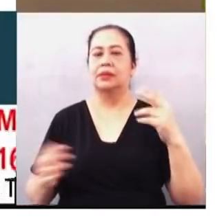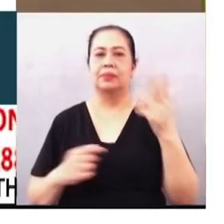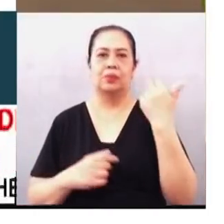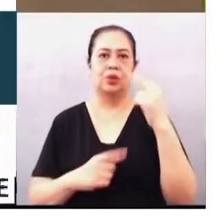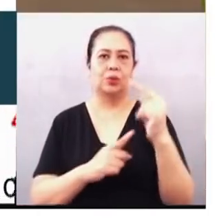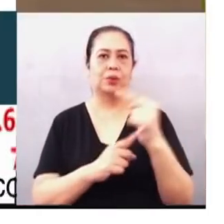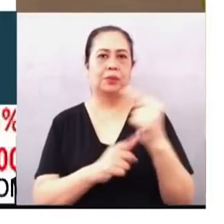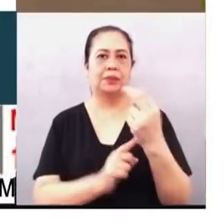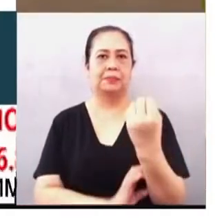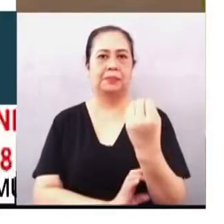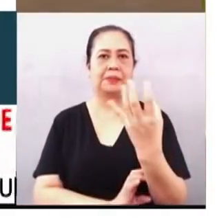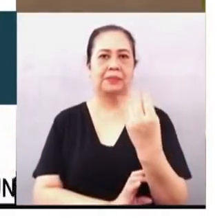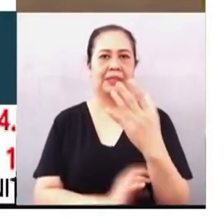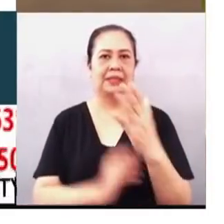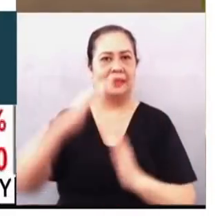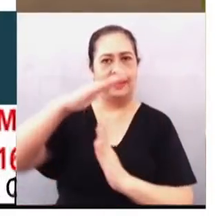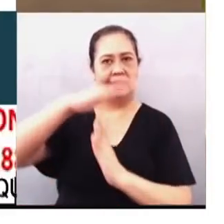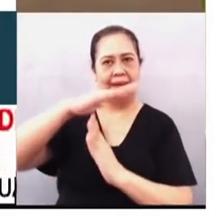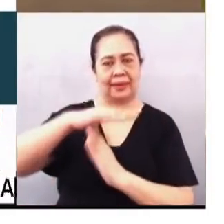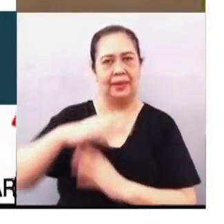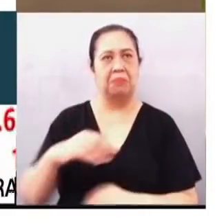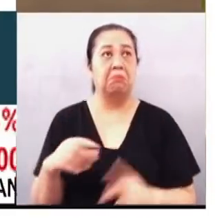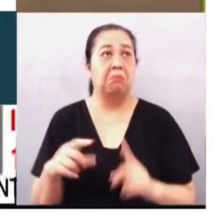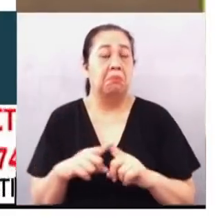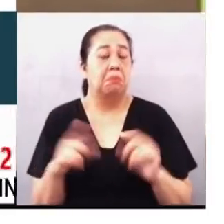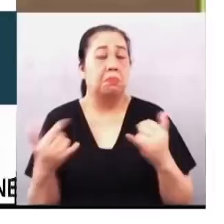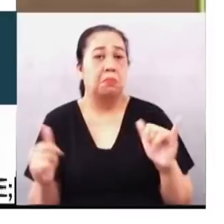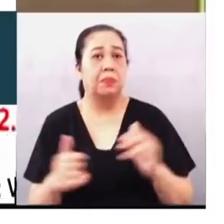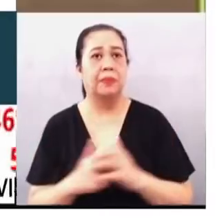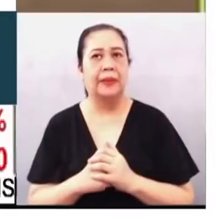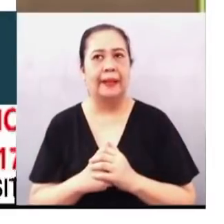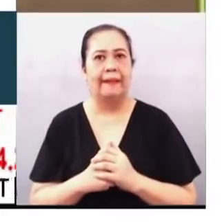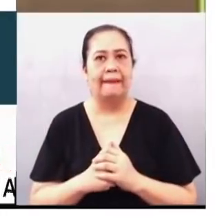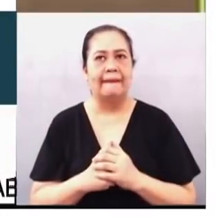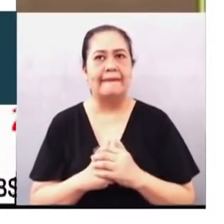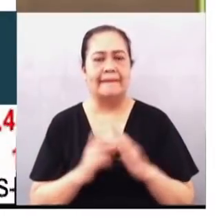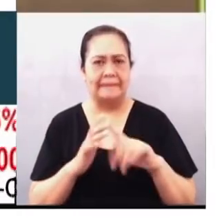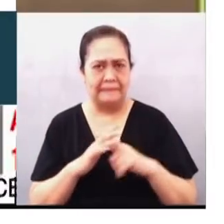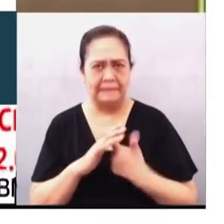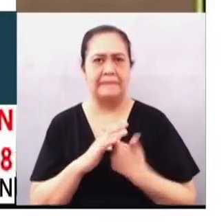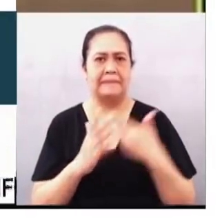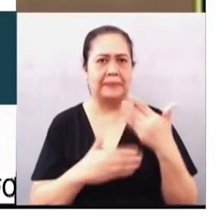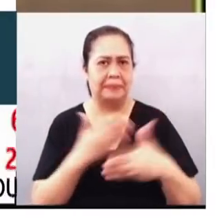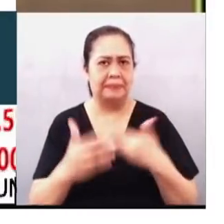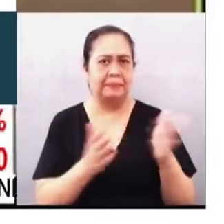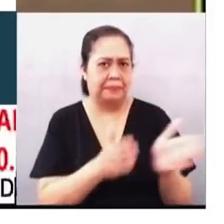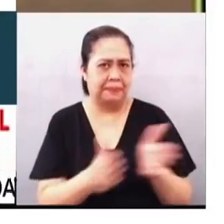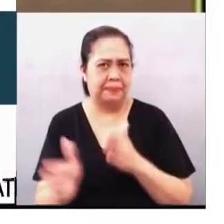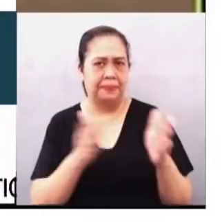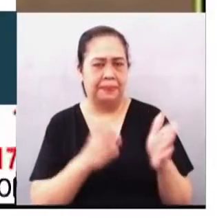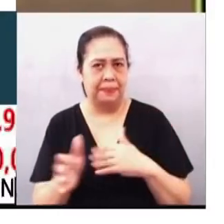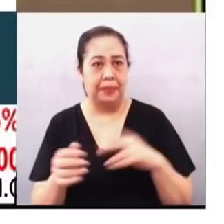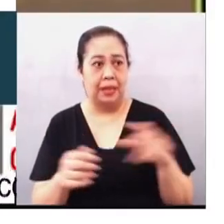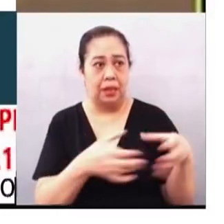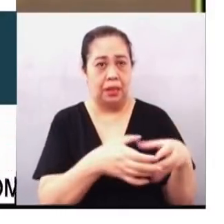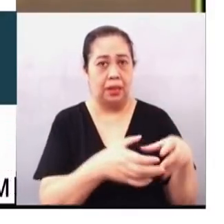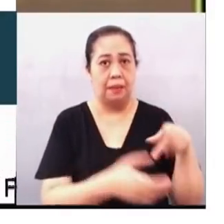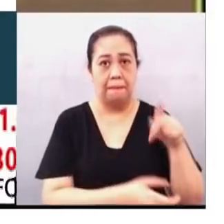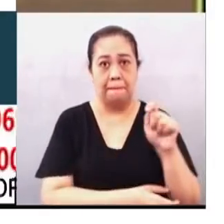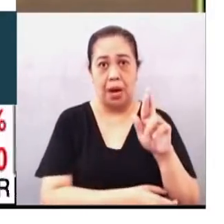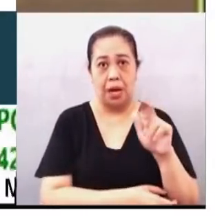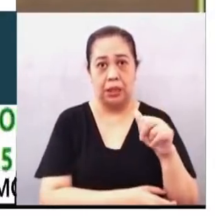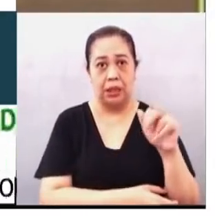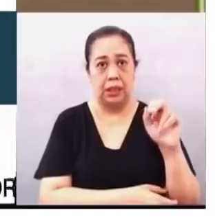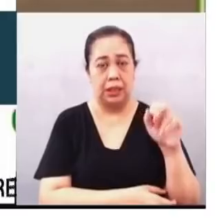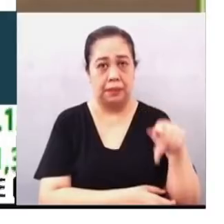15 deadline. But still, we are starting our preparations. And the party itself is already